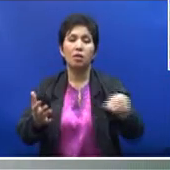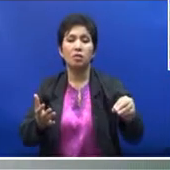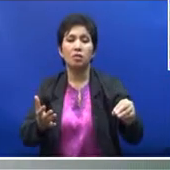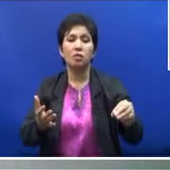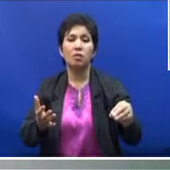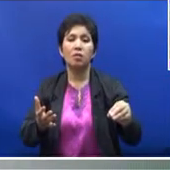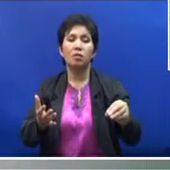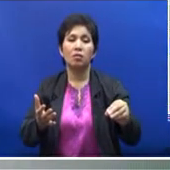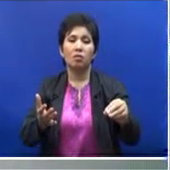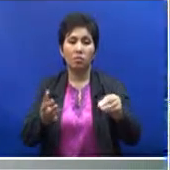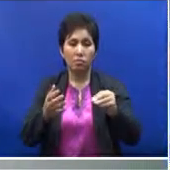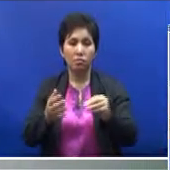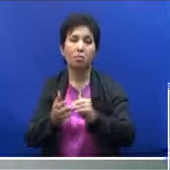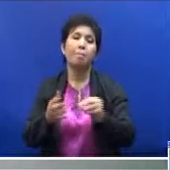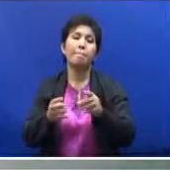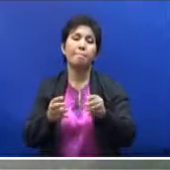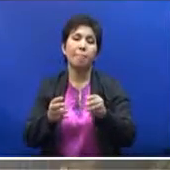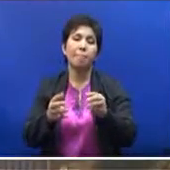to mainstream religion.